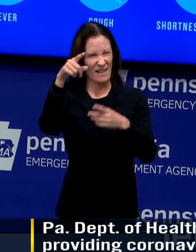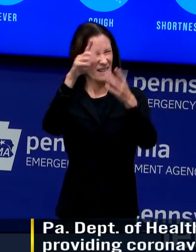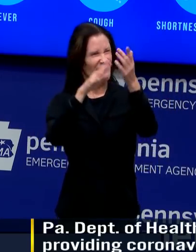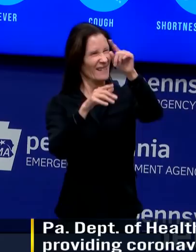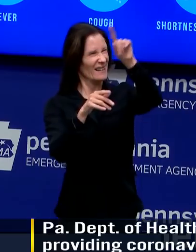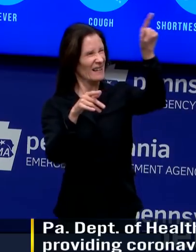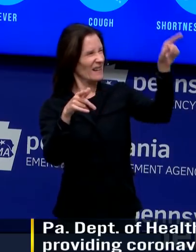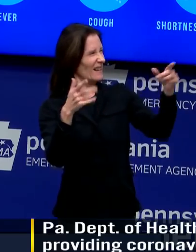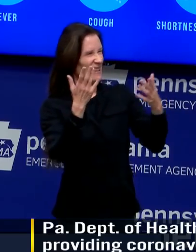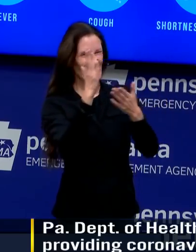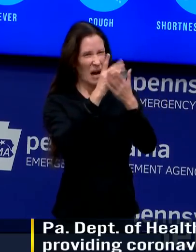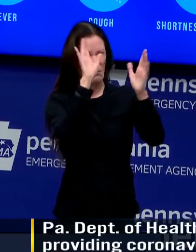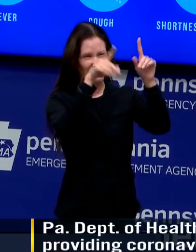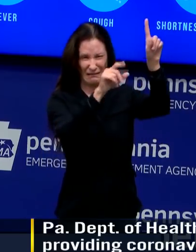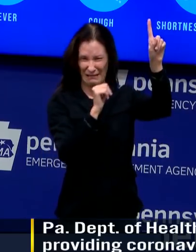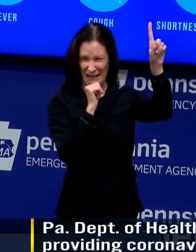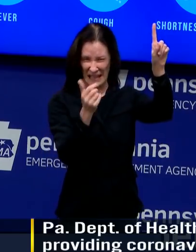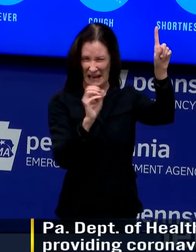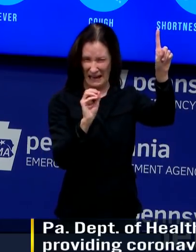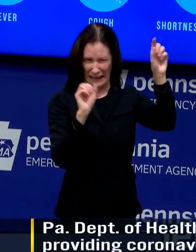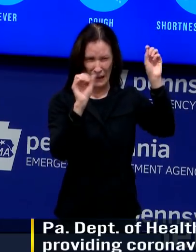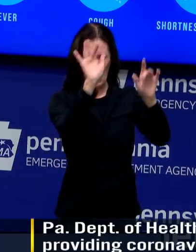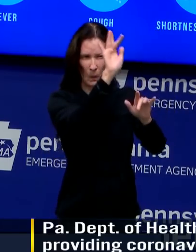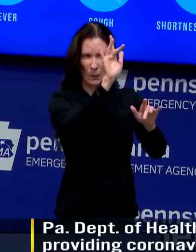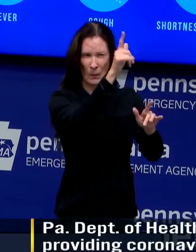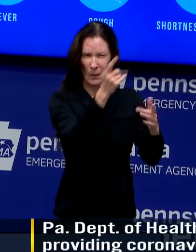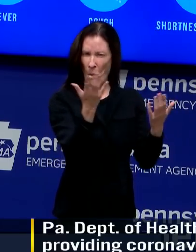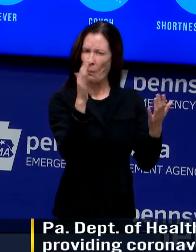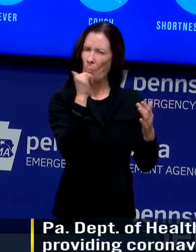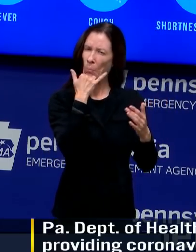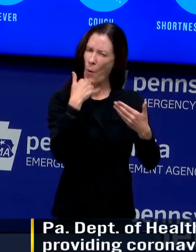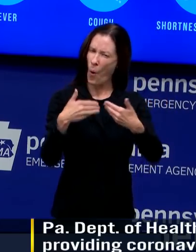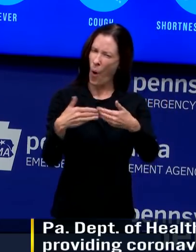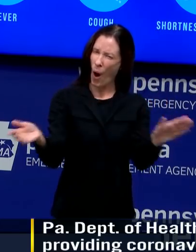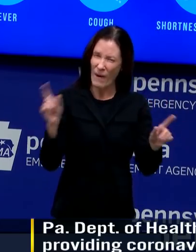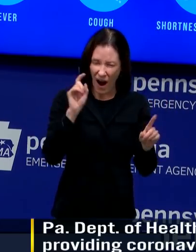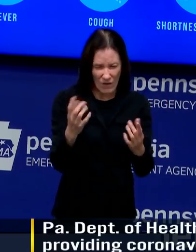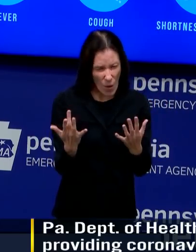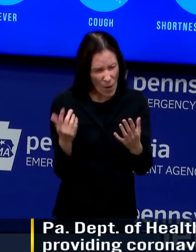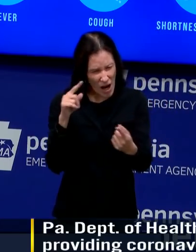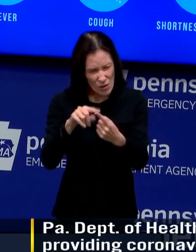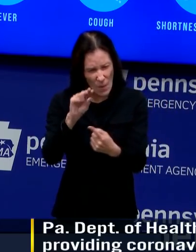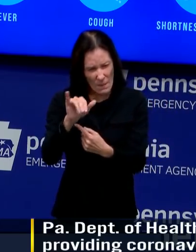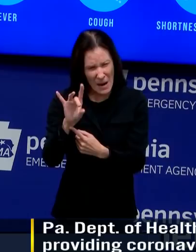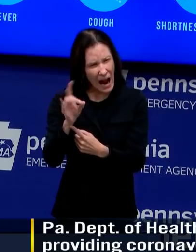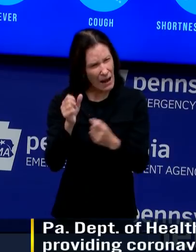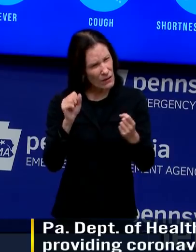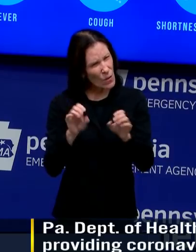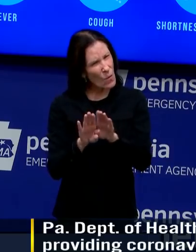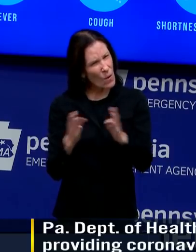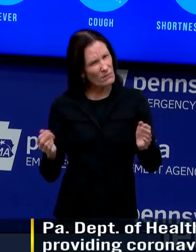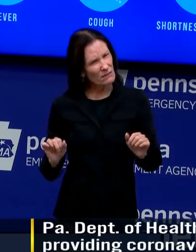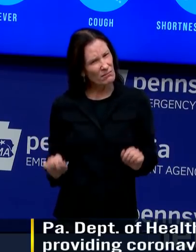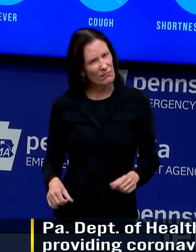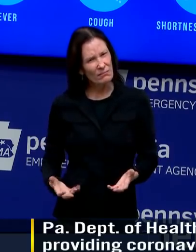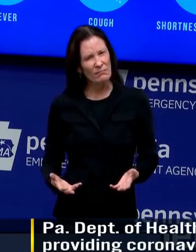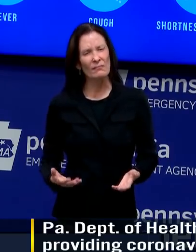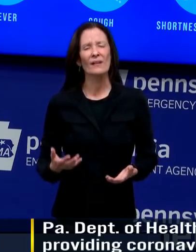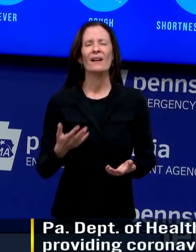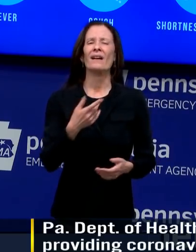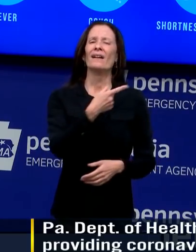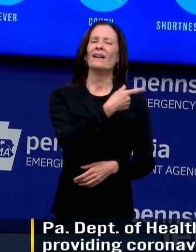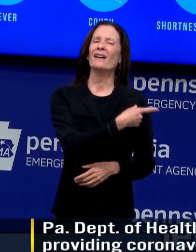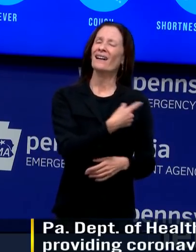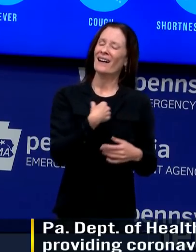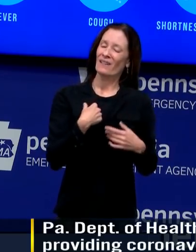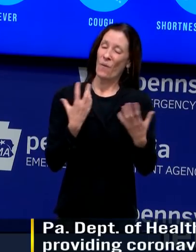and again, some of the statistics we're looking at are based on people staying at home. As we start to lift these orders, people